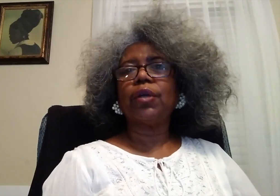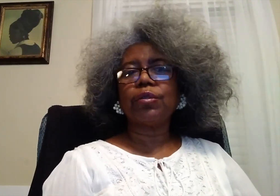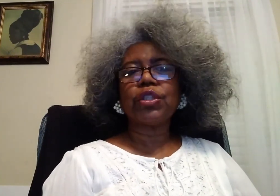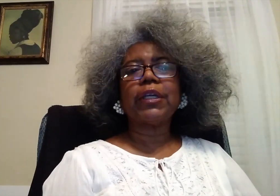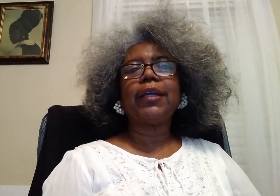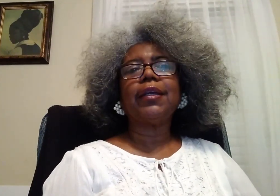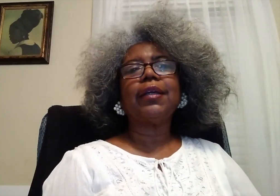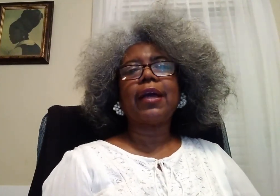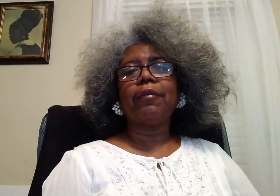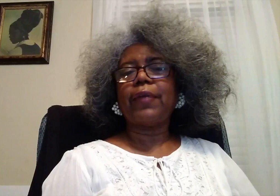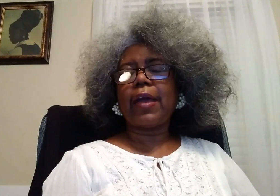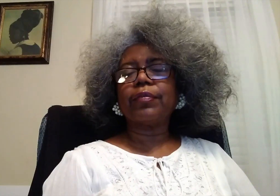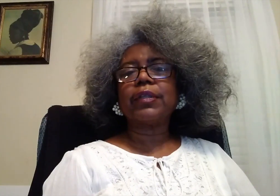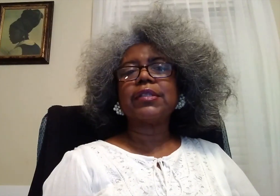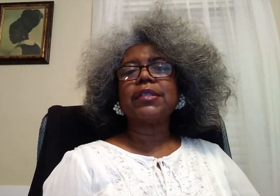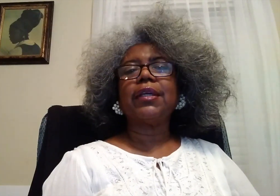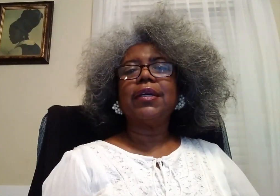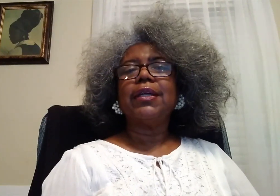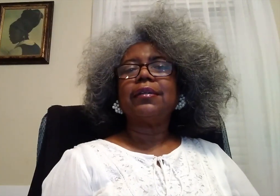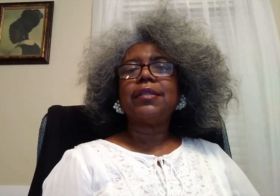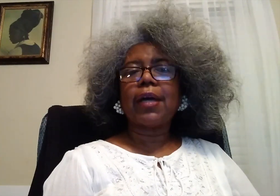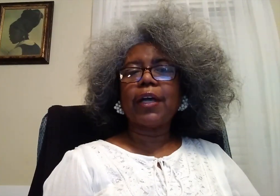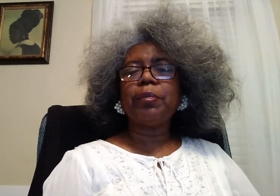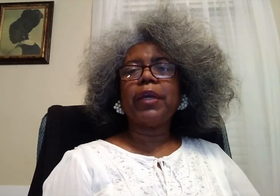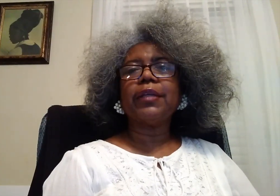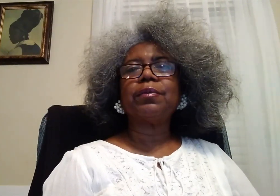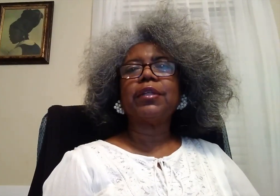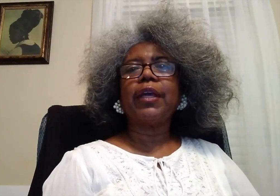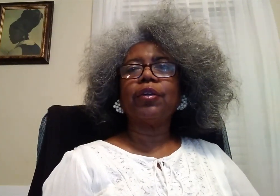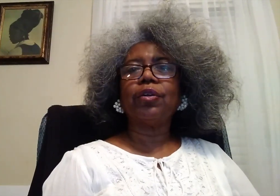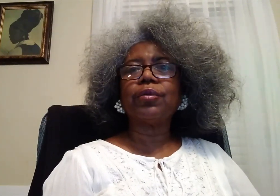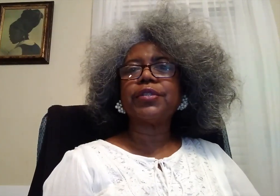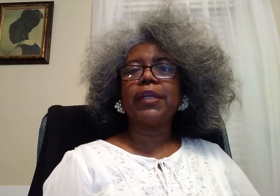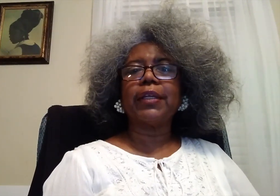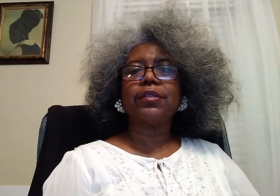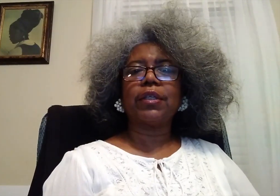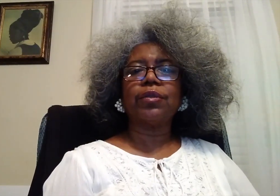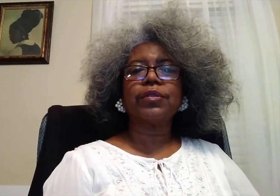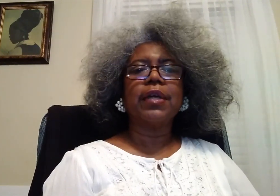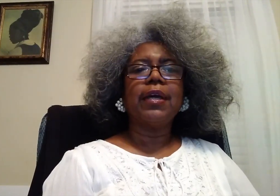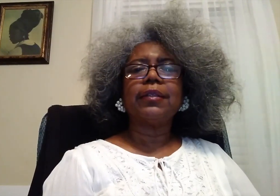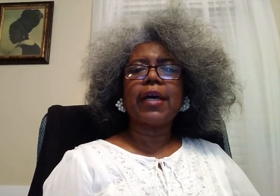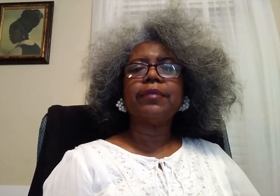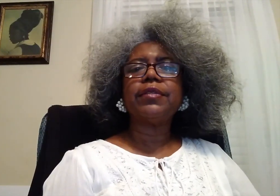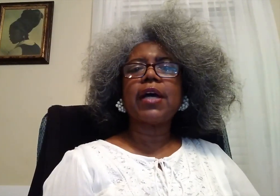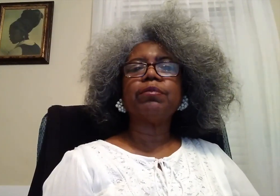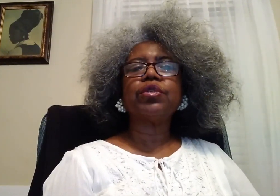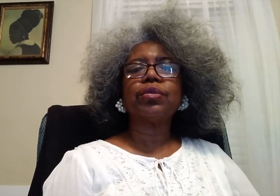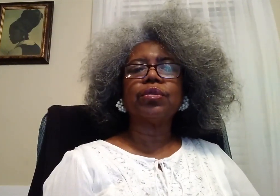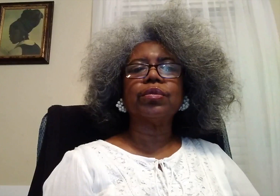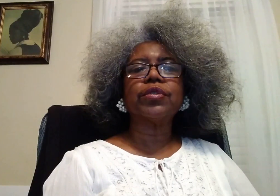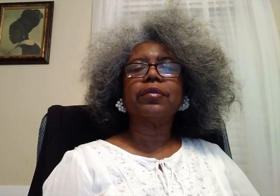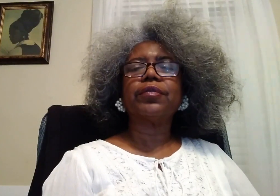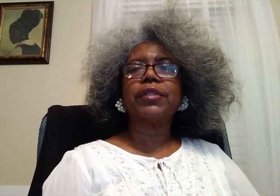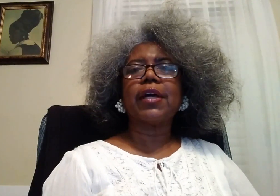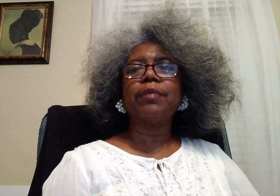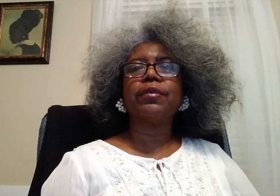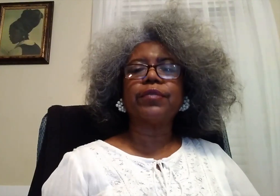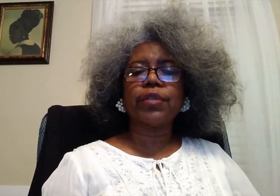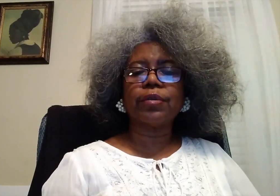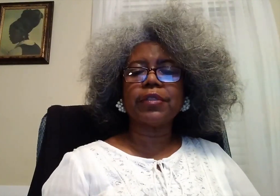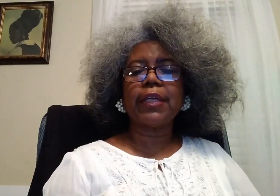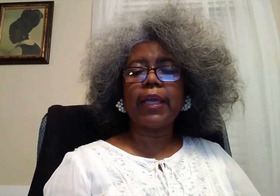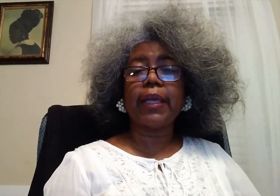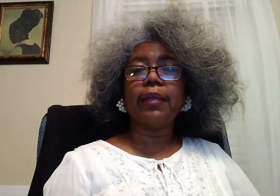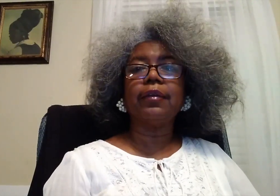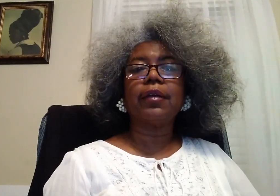you negotiating, advocacy, time management, and goal-setting skills, lifetime tools for times